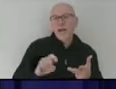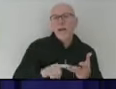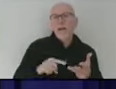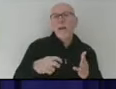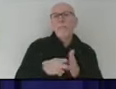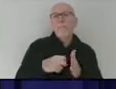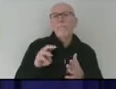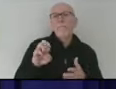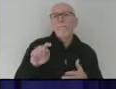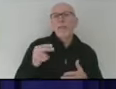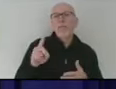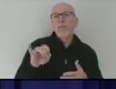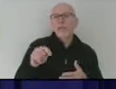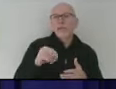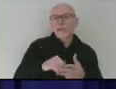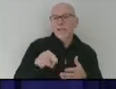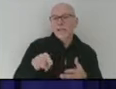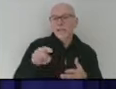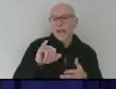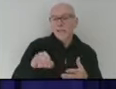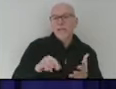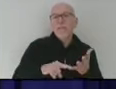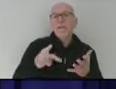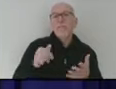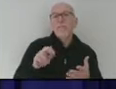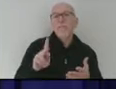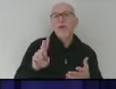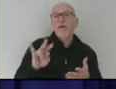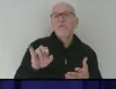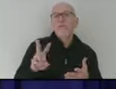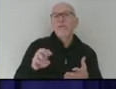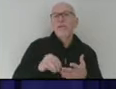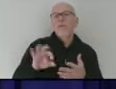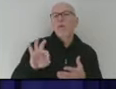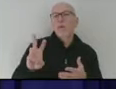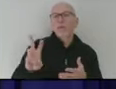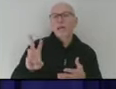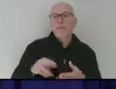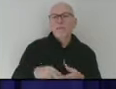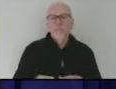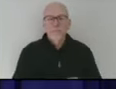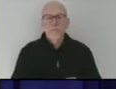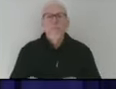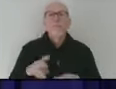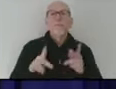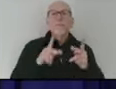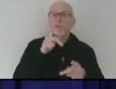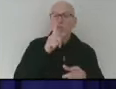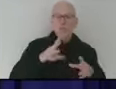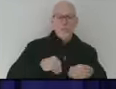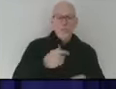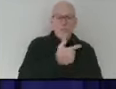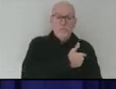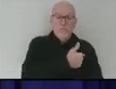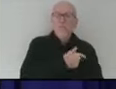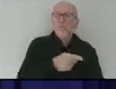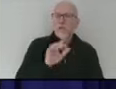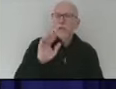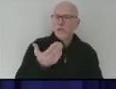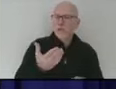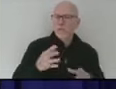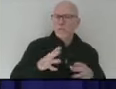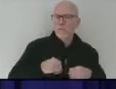and Parkview Health in Fort Wayne. The final Pfizer trial found that people who received the vaccine tolerated it well, and fatigue and headaches were reported